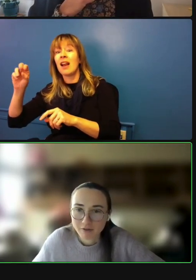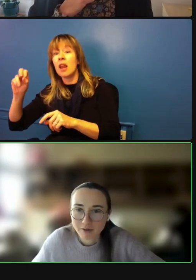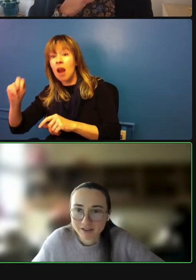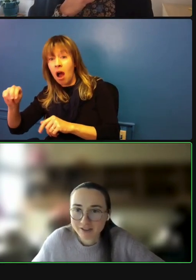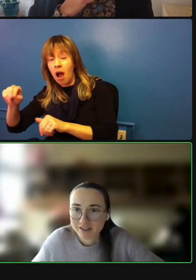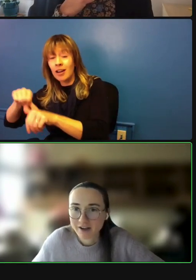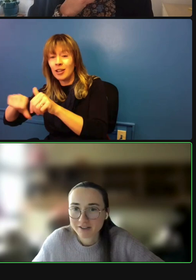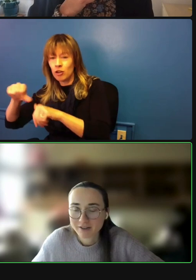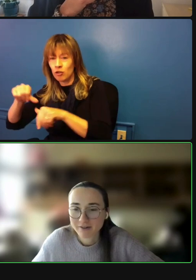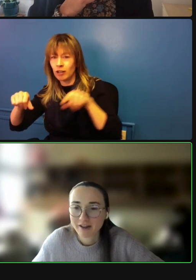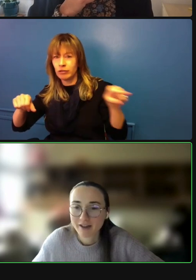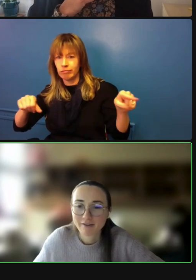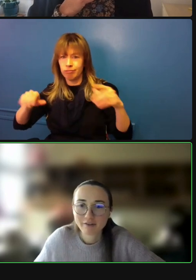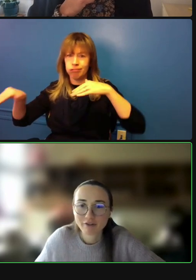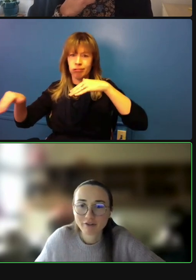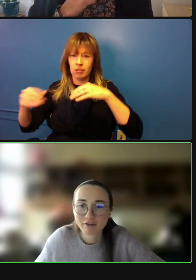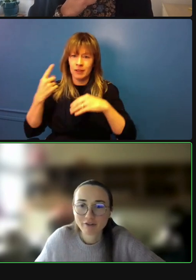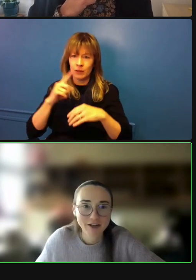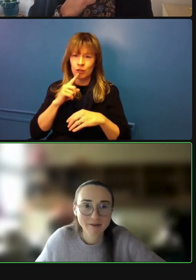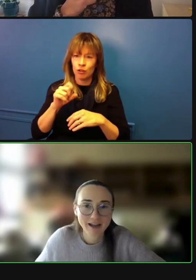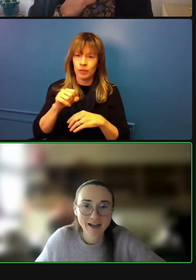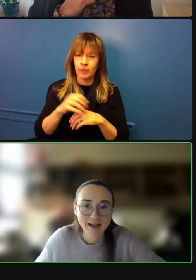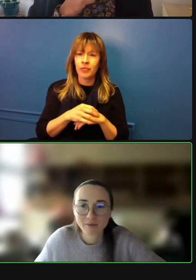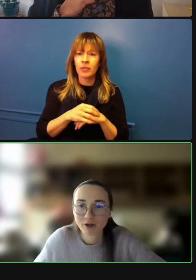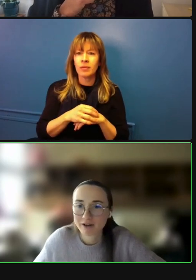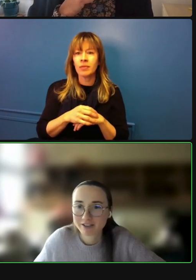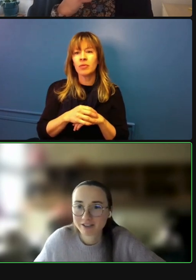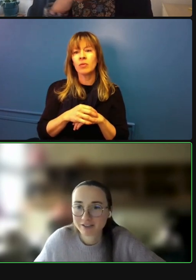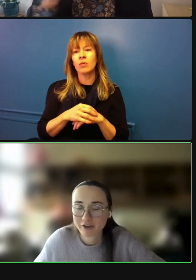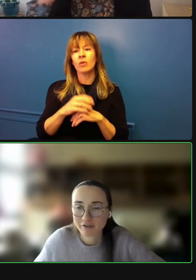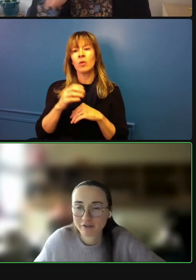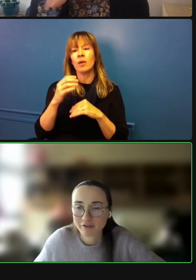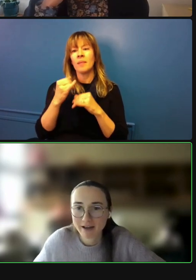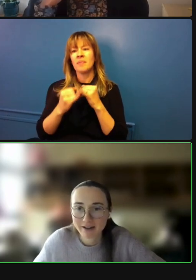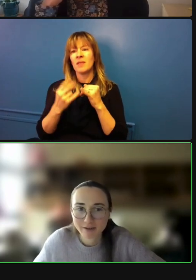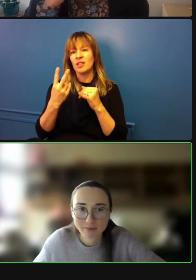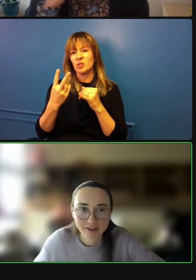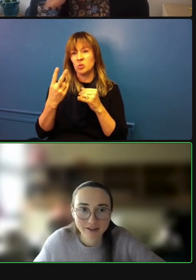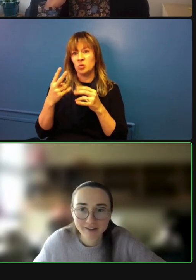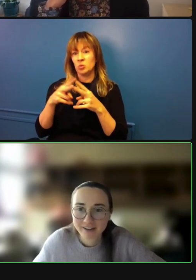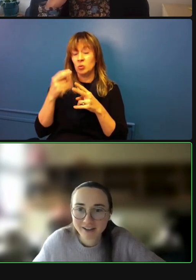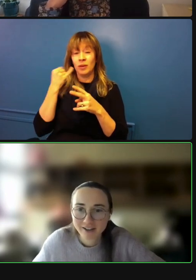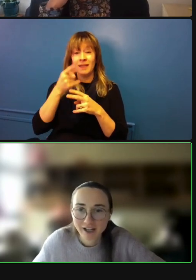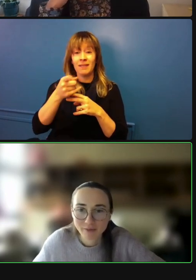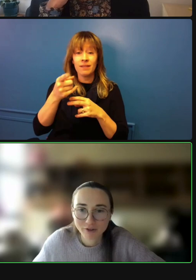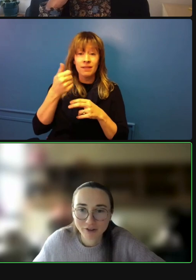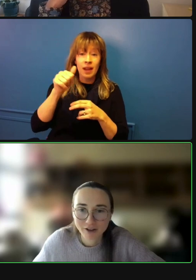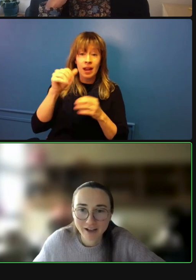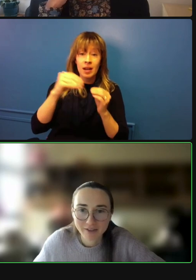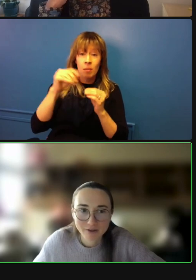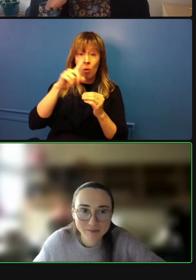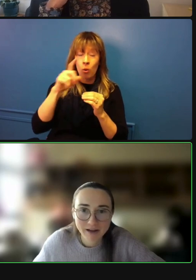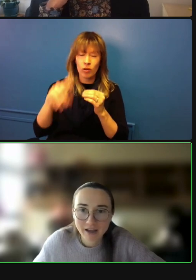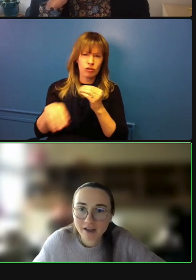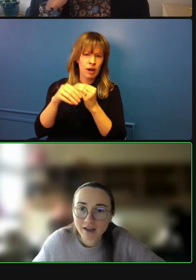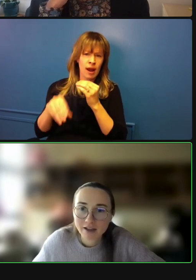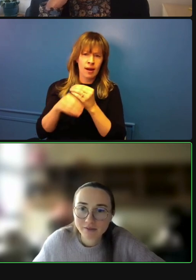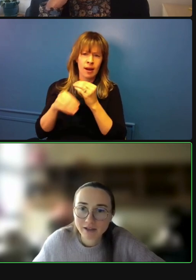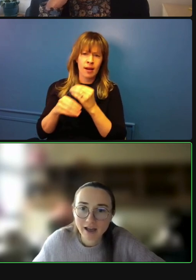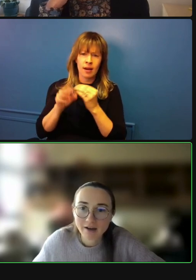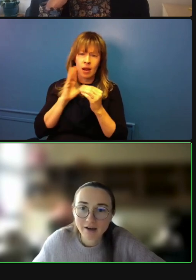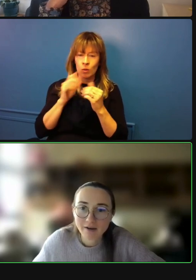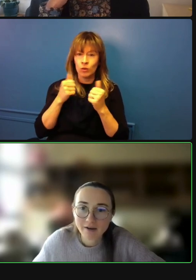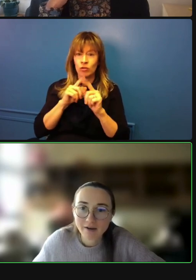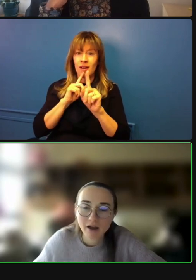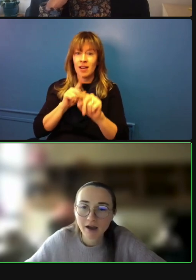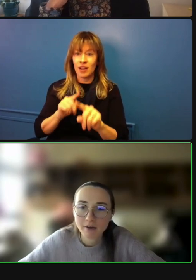Last couple of questions here, so if anybody has any more questions, feel free to keep adding them to the chat and we'll try to get through as many